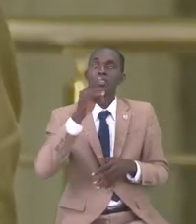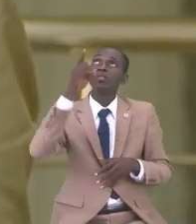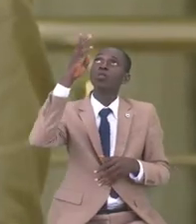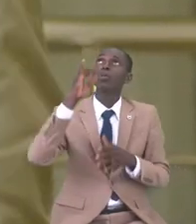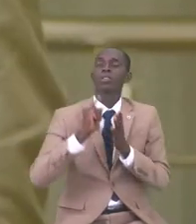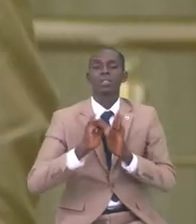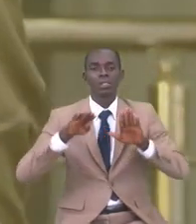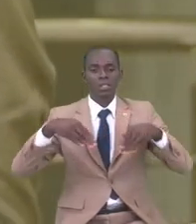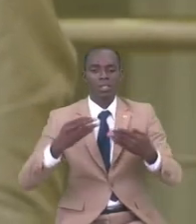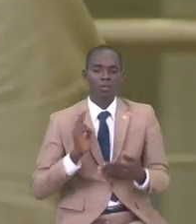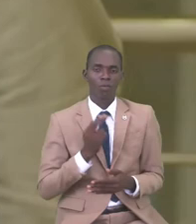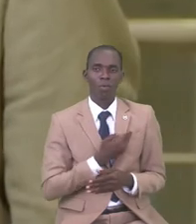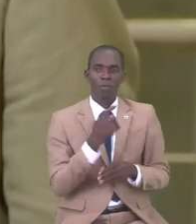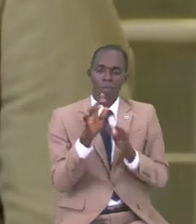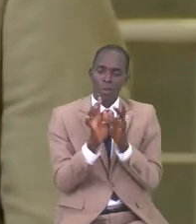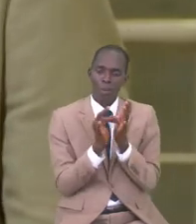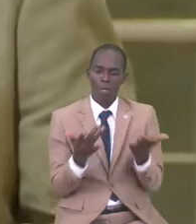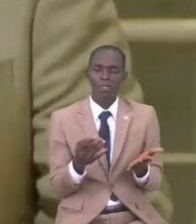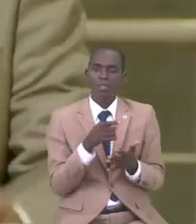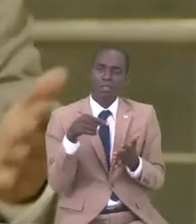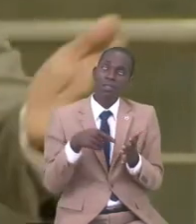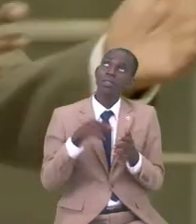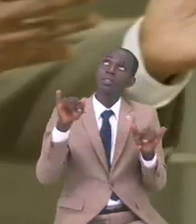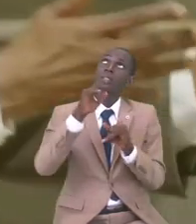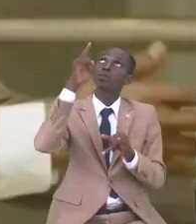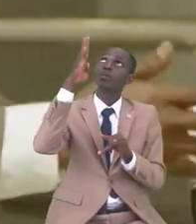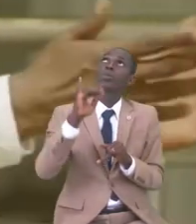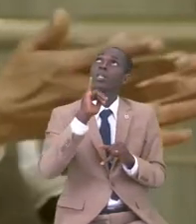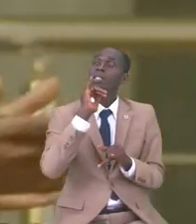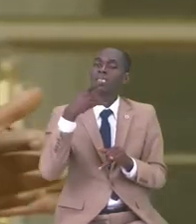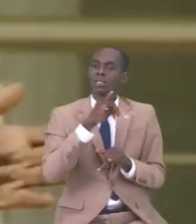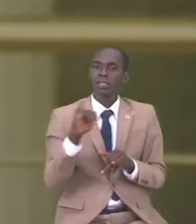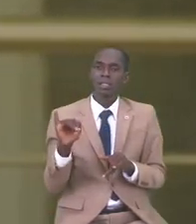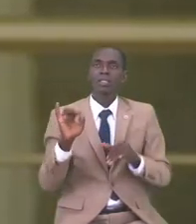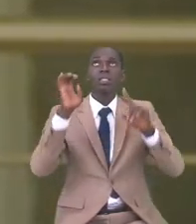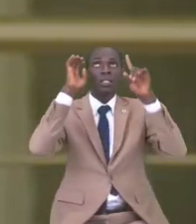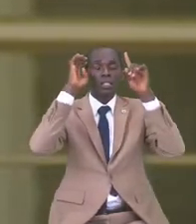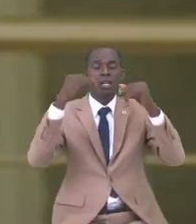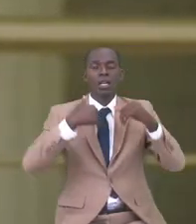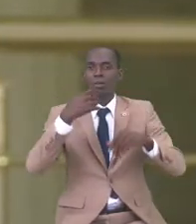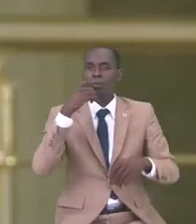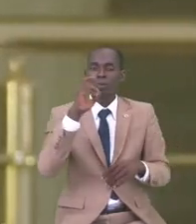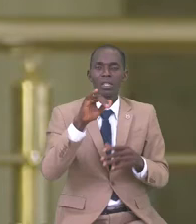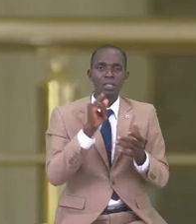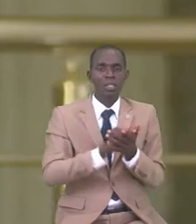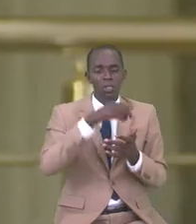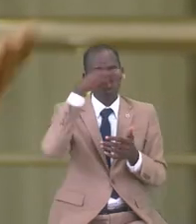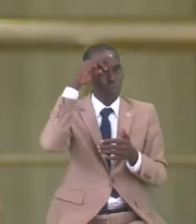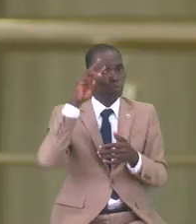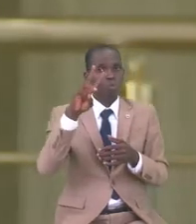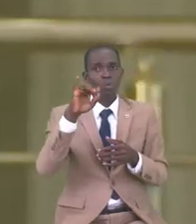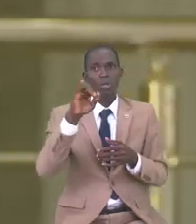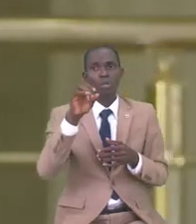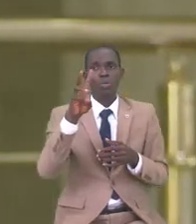us the Bible, and it is this God that is saying, I've commanded the widow woman there to sustain